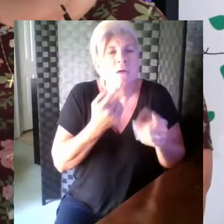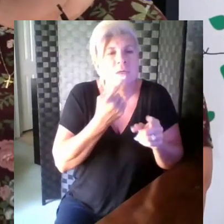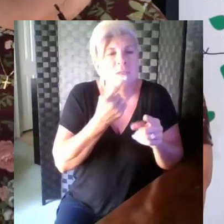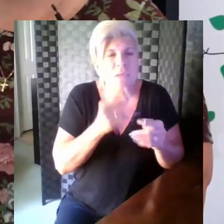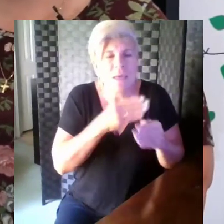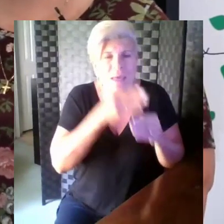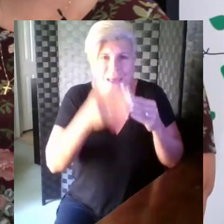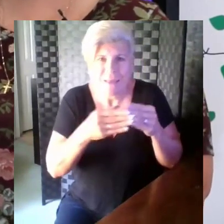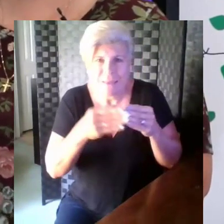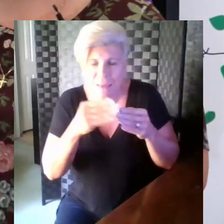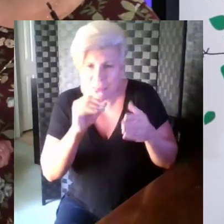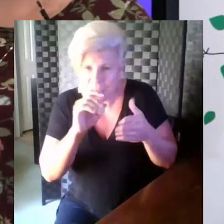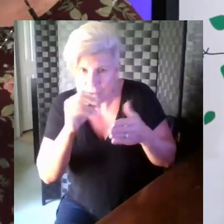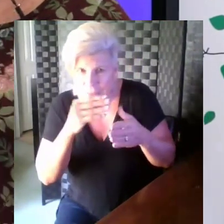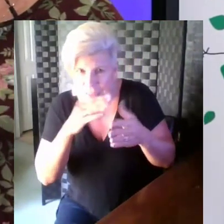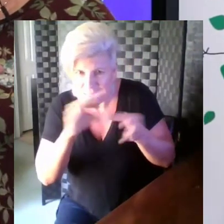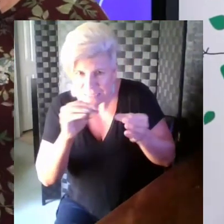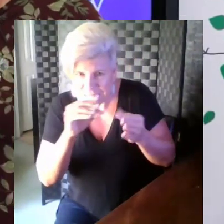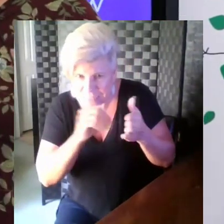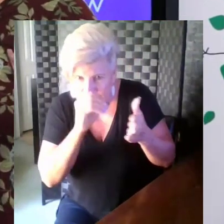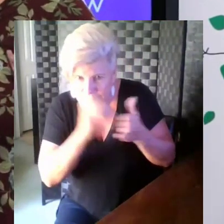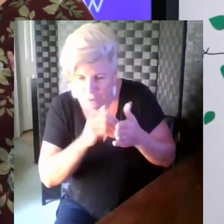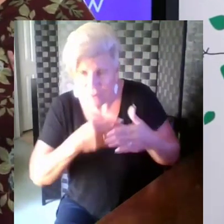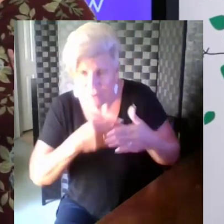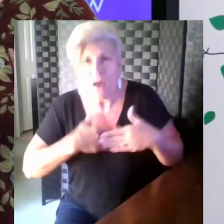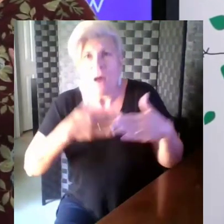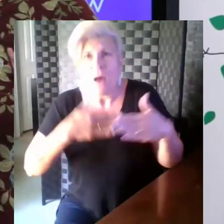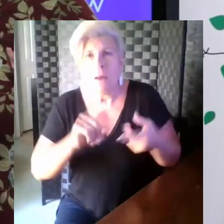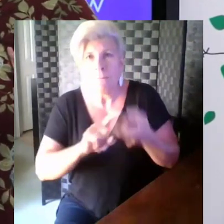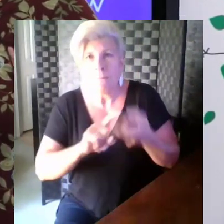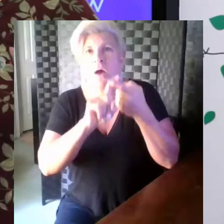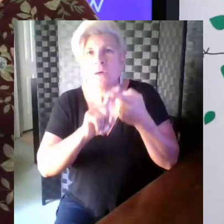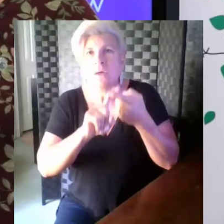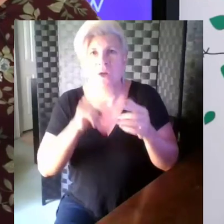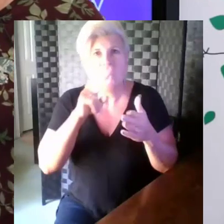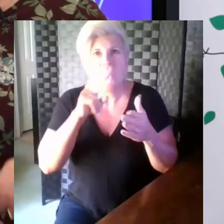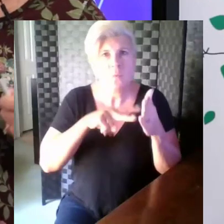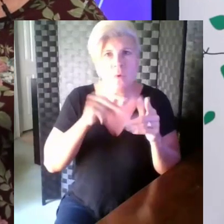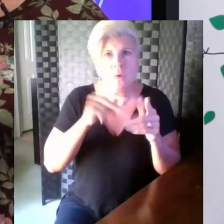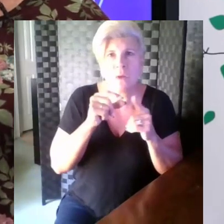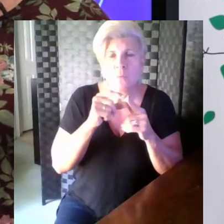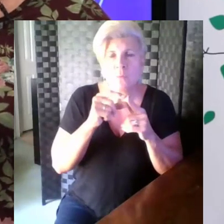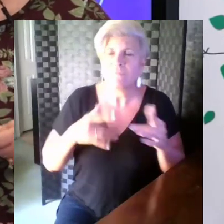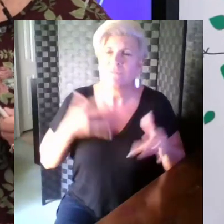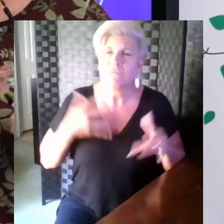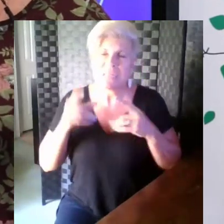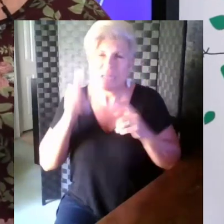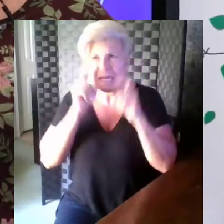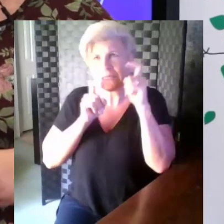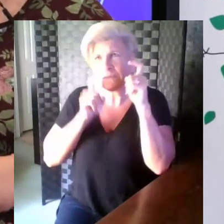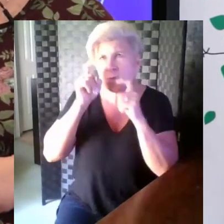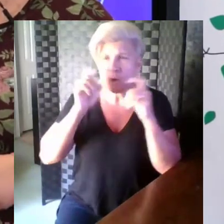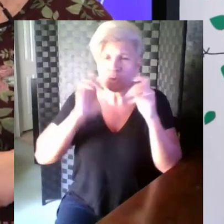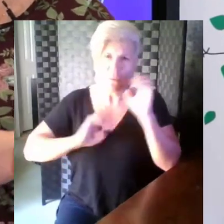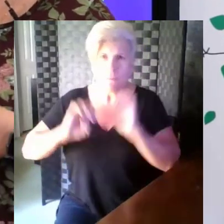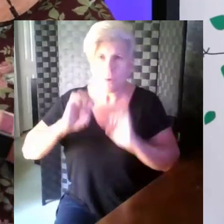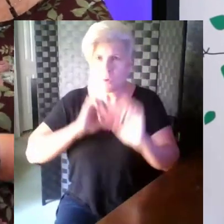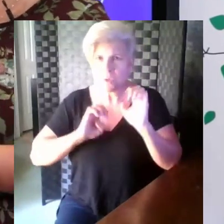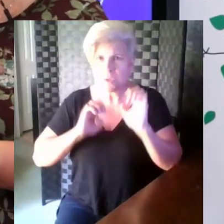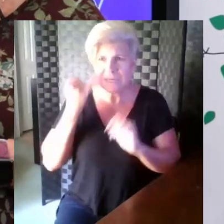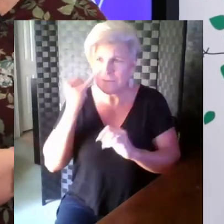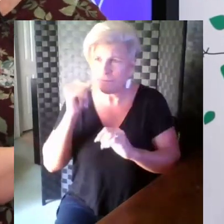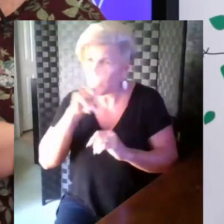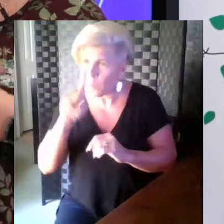So when you see a period, you need to take a breath. You read with feeling or emotion. So if there's